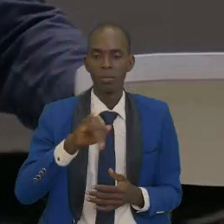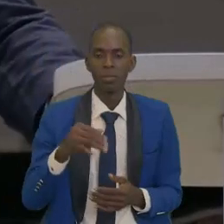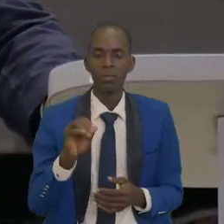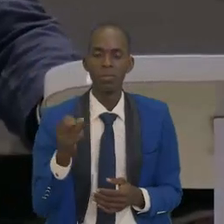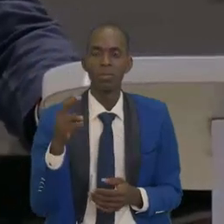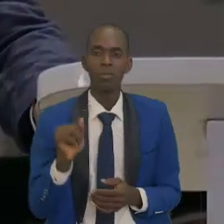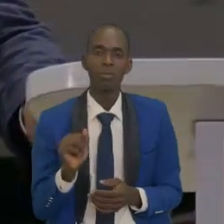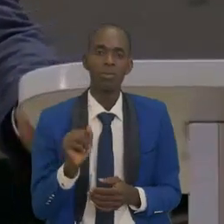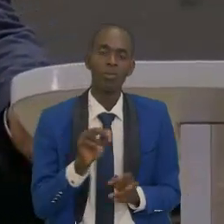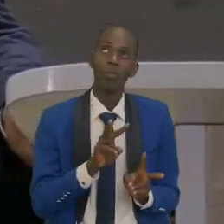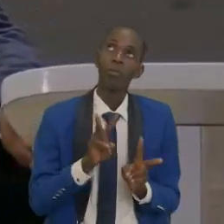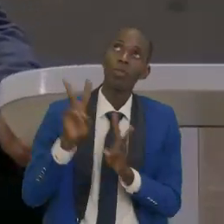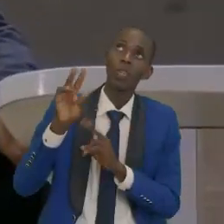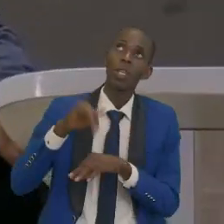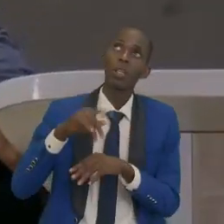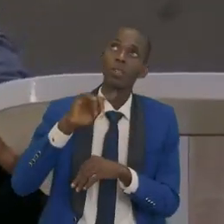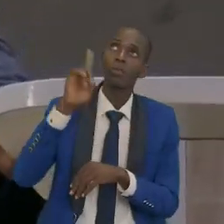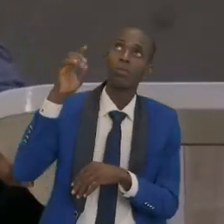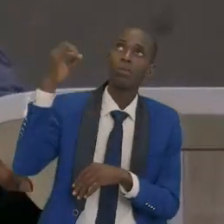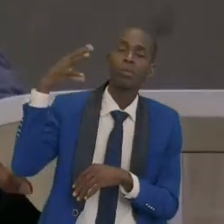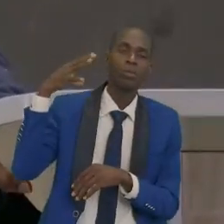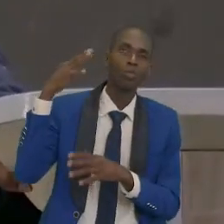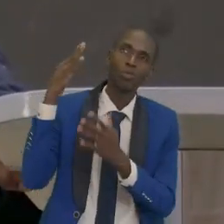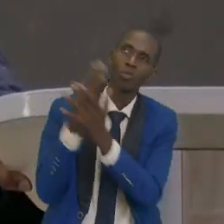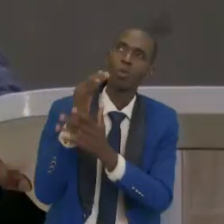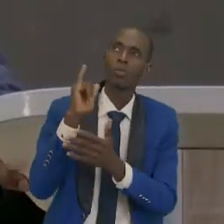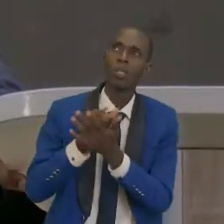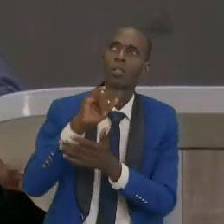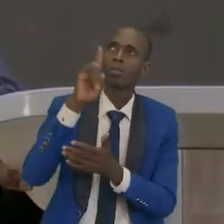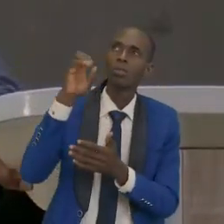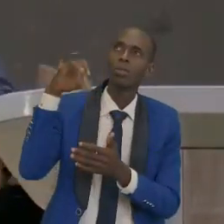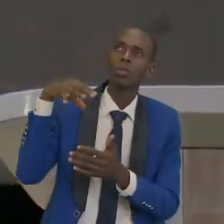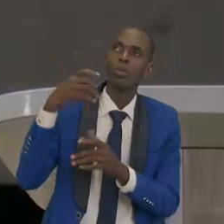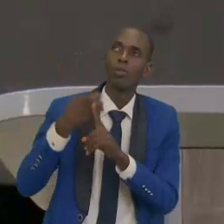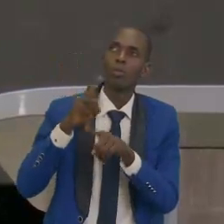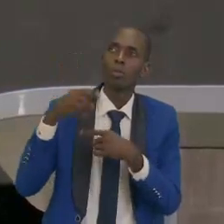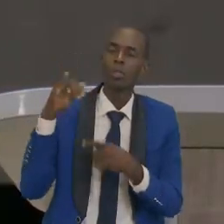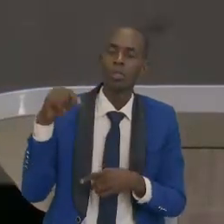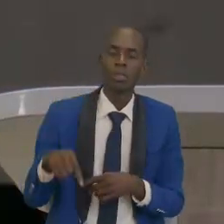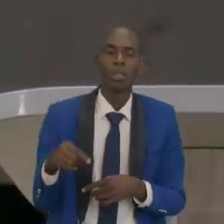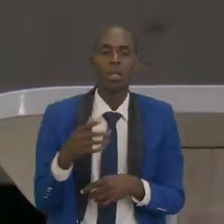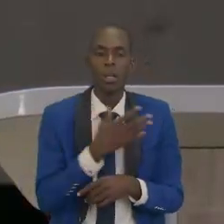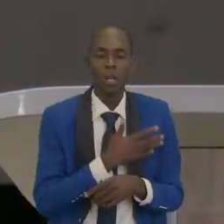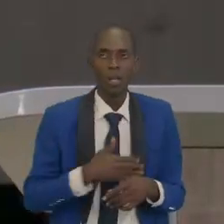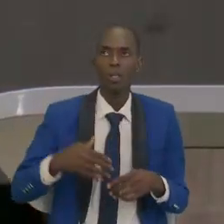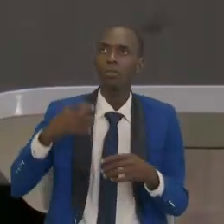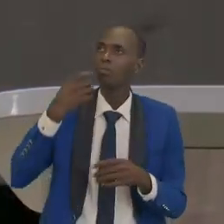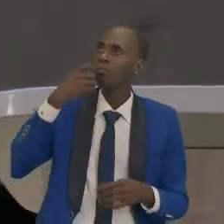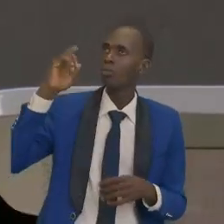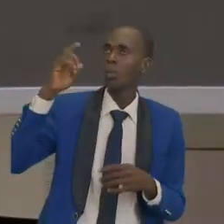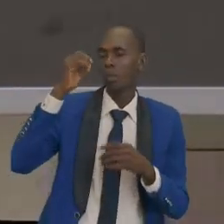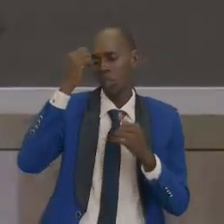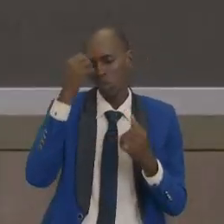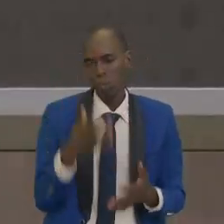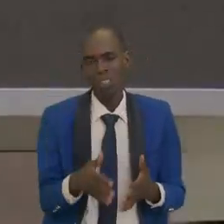look at the Sun stop that song and he will beige that's the kind of obedience we're talking